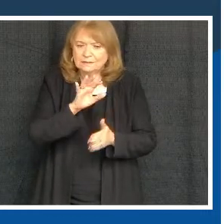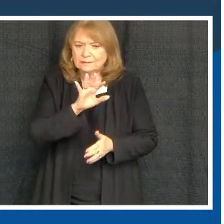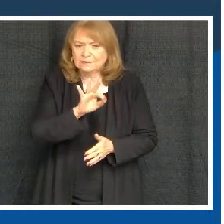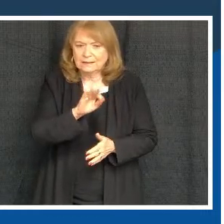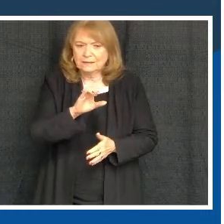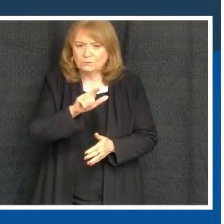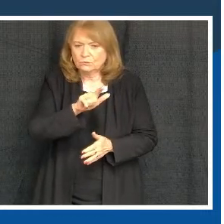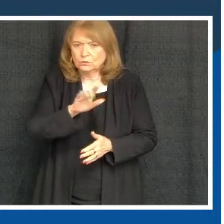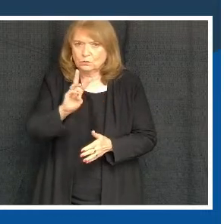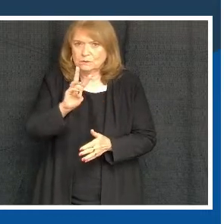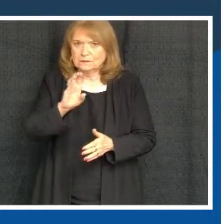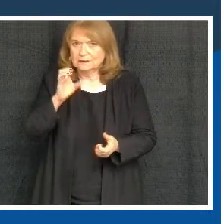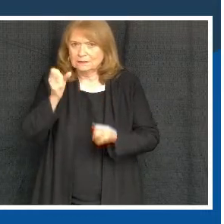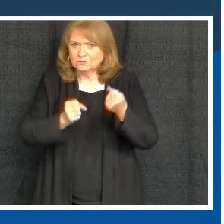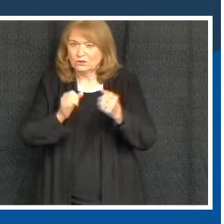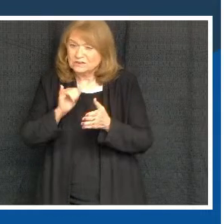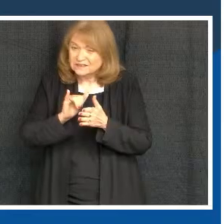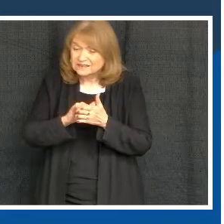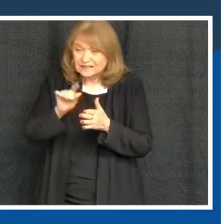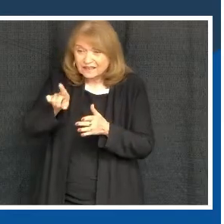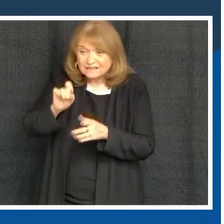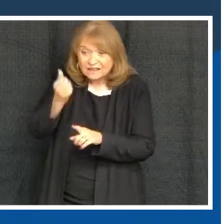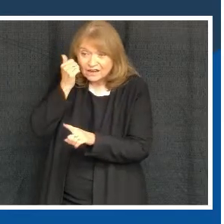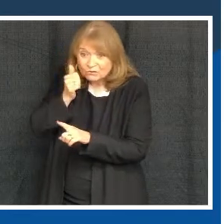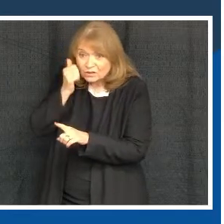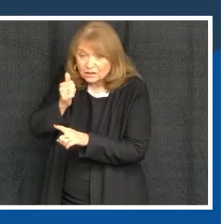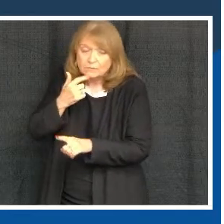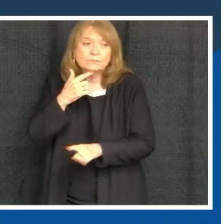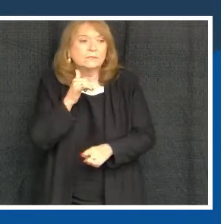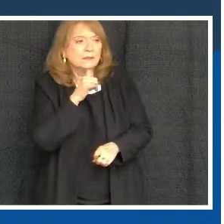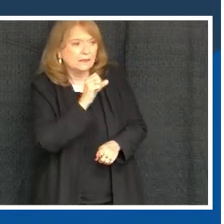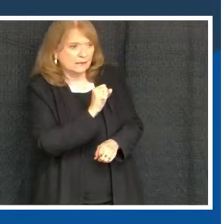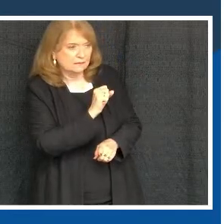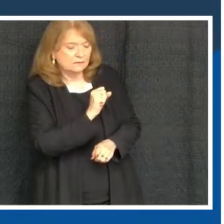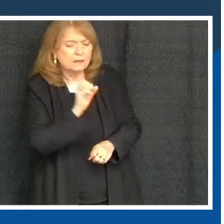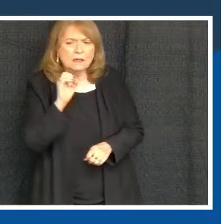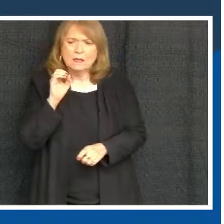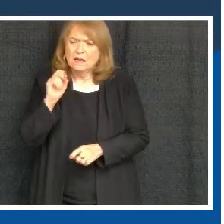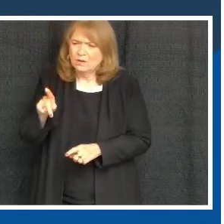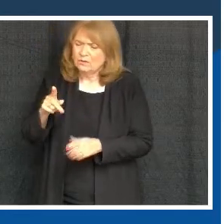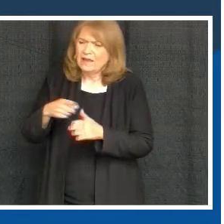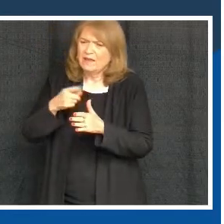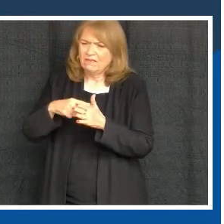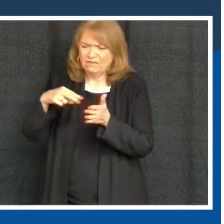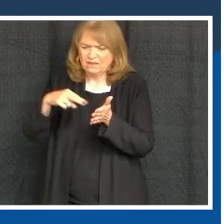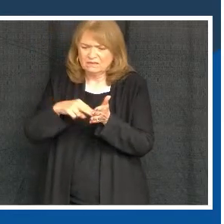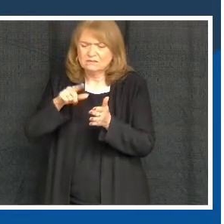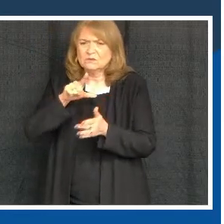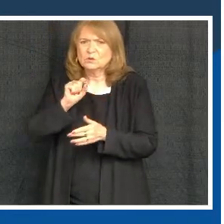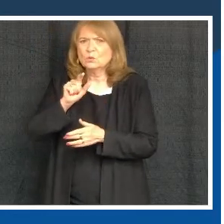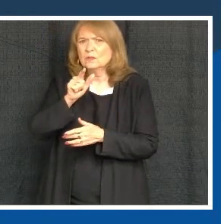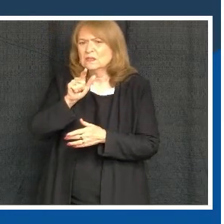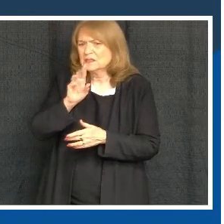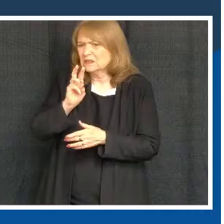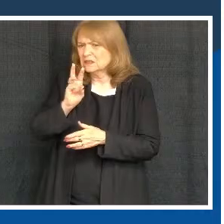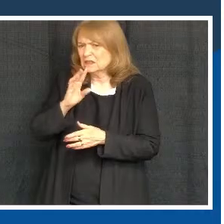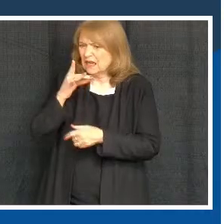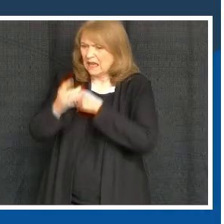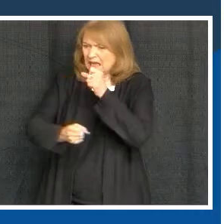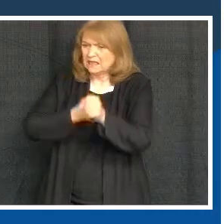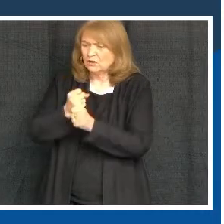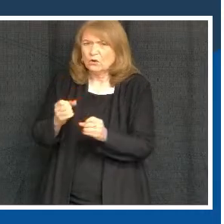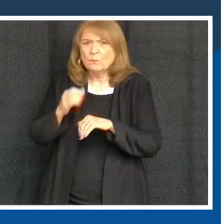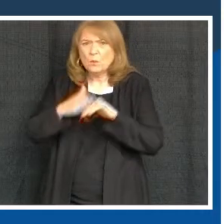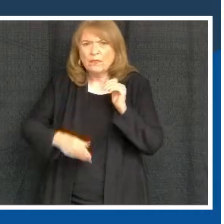19,926 cars. Is that daily? Yes. Okay, and then look at 2016. In 8 years, it's more than